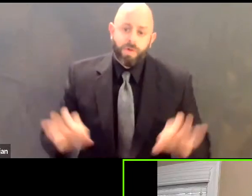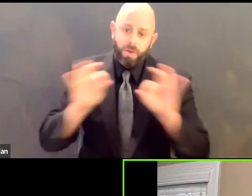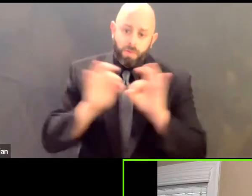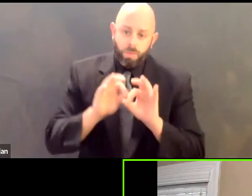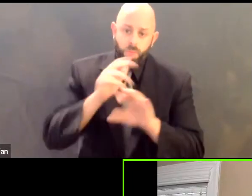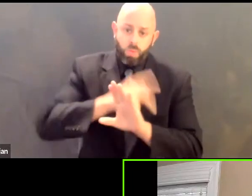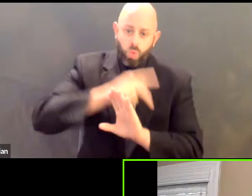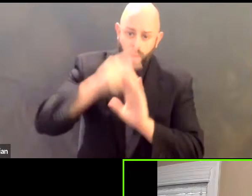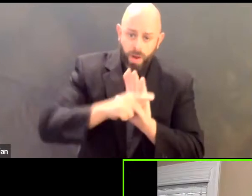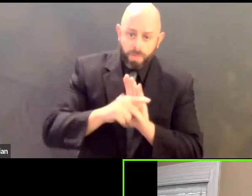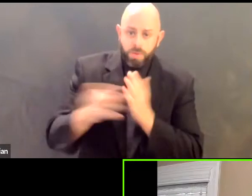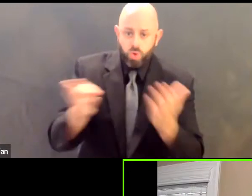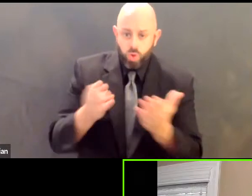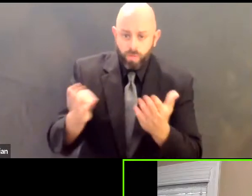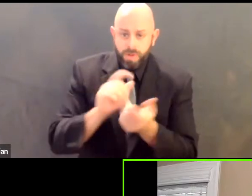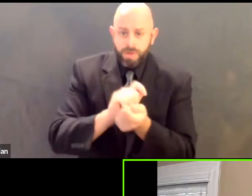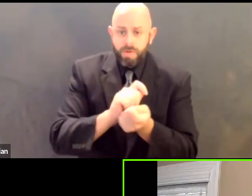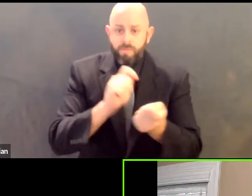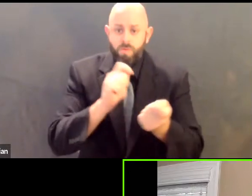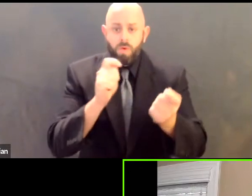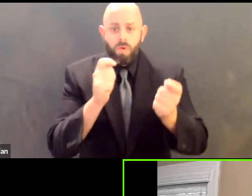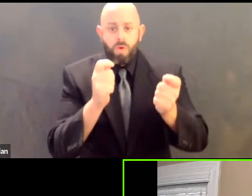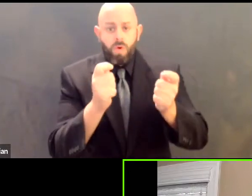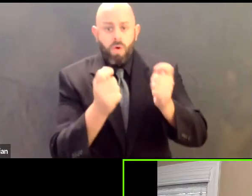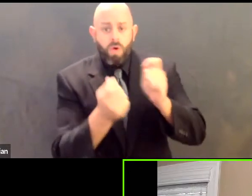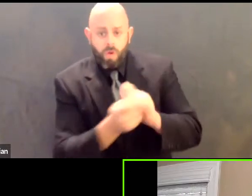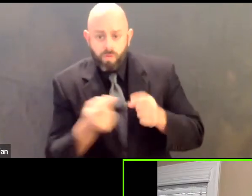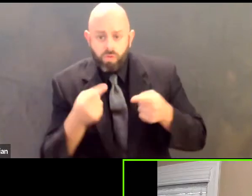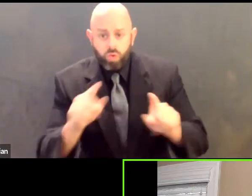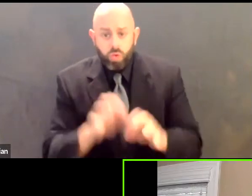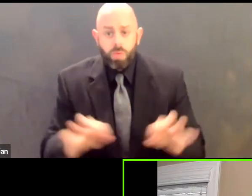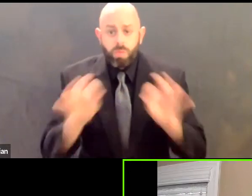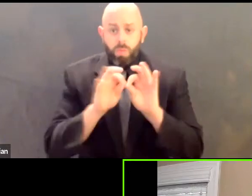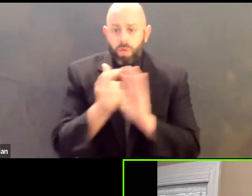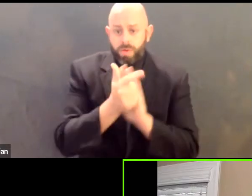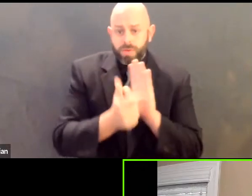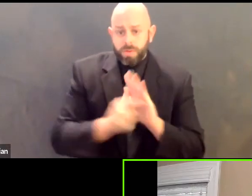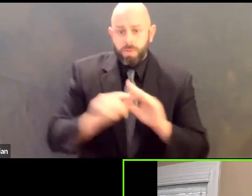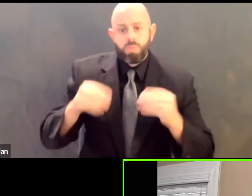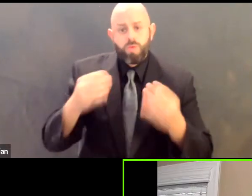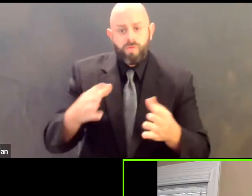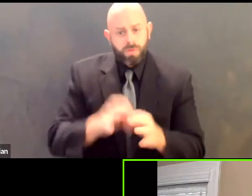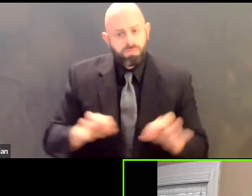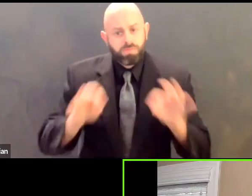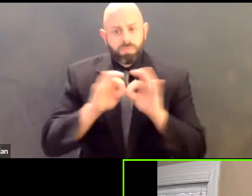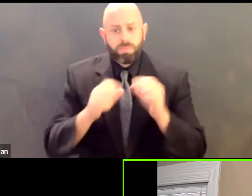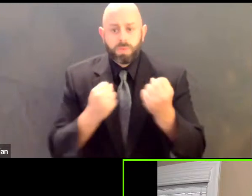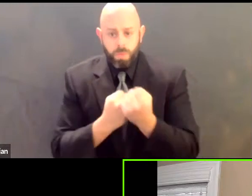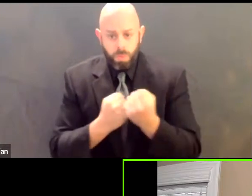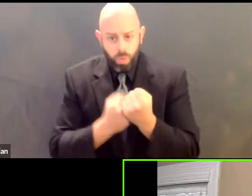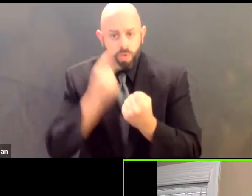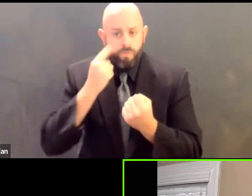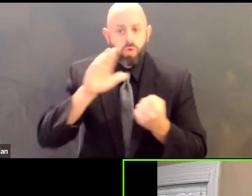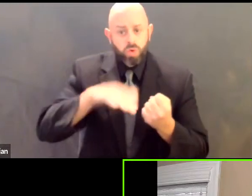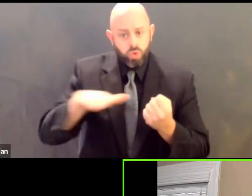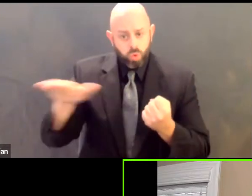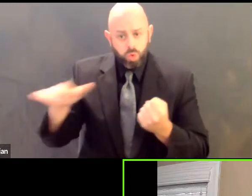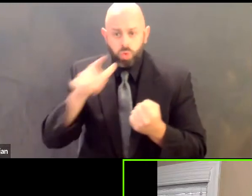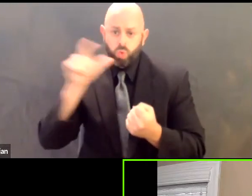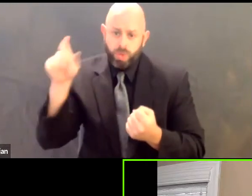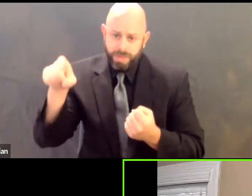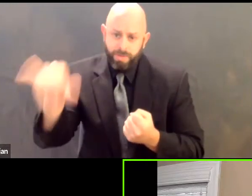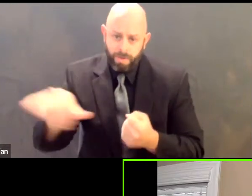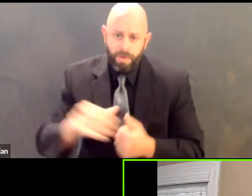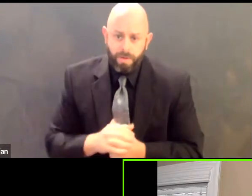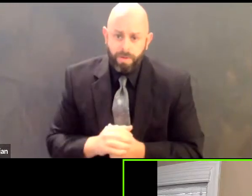that evolved from this important legislation to provide critical supports that children need. I am